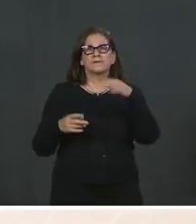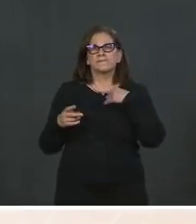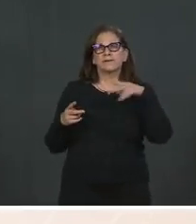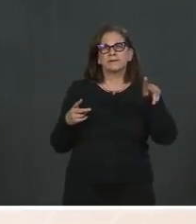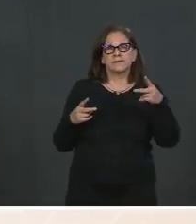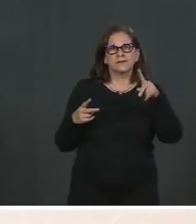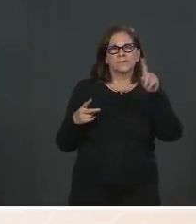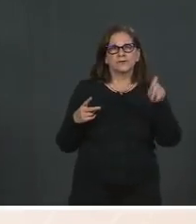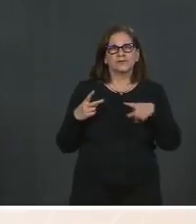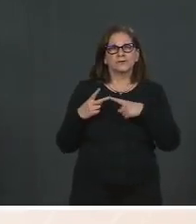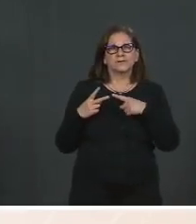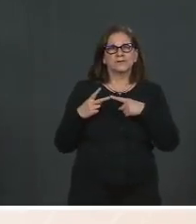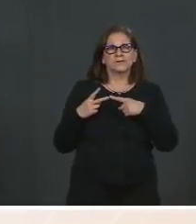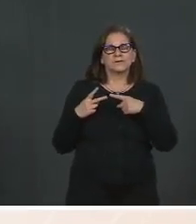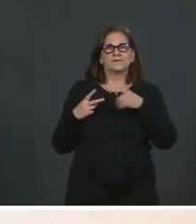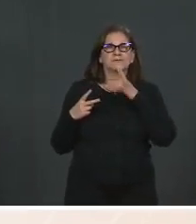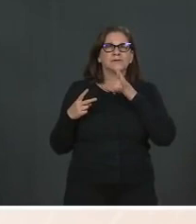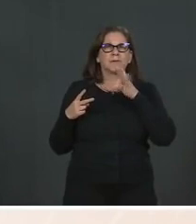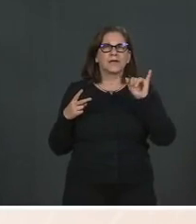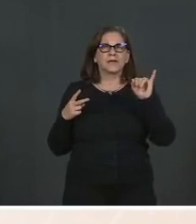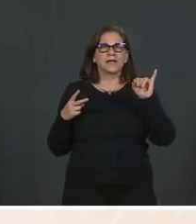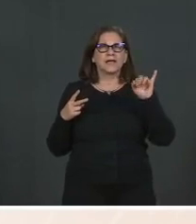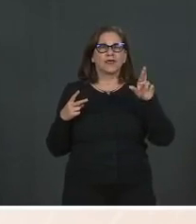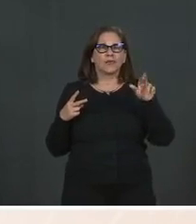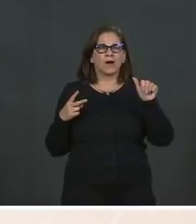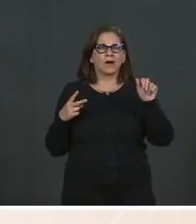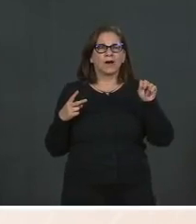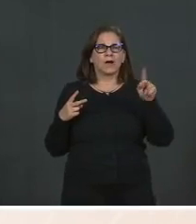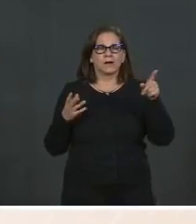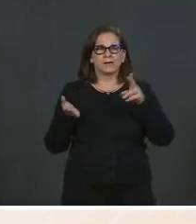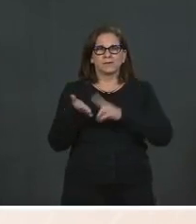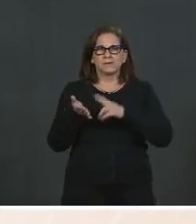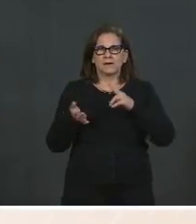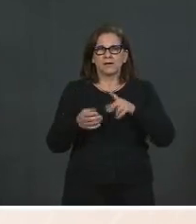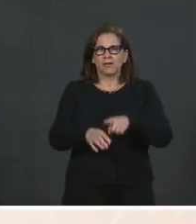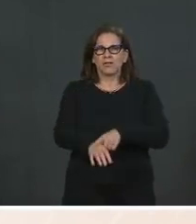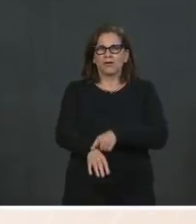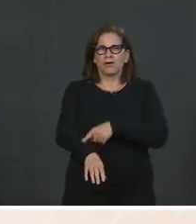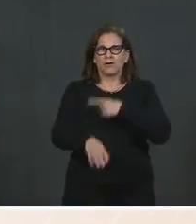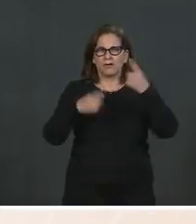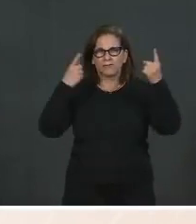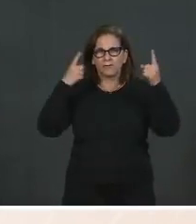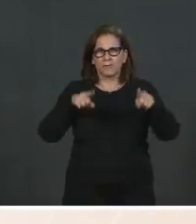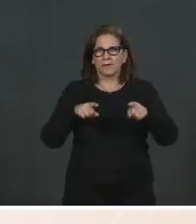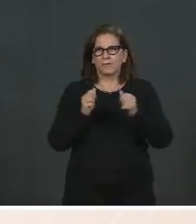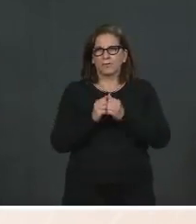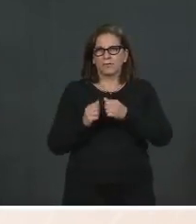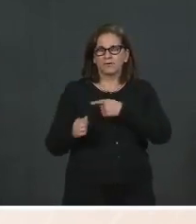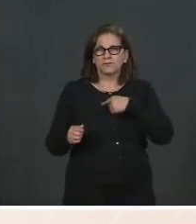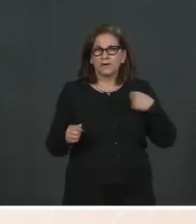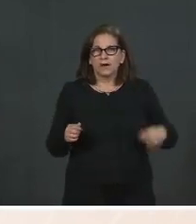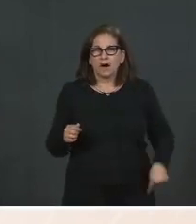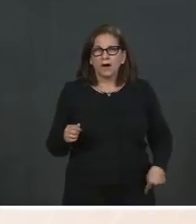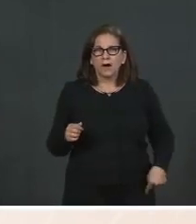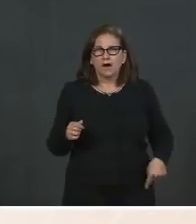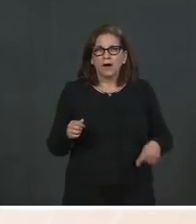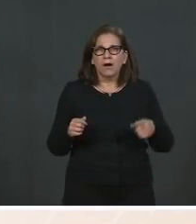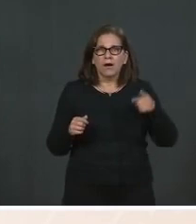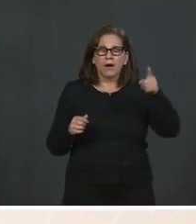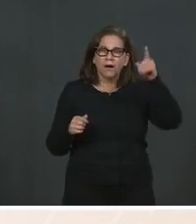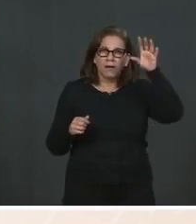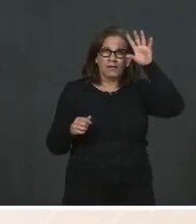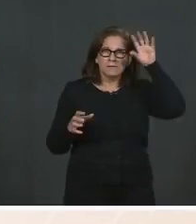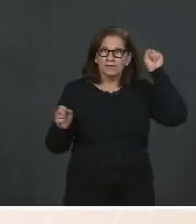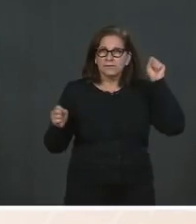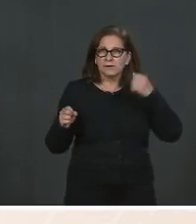they've signed this long-term agreement with China, does the administration still have the same policy towards